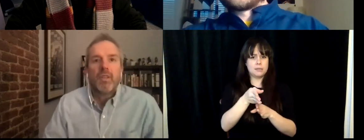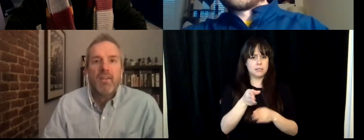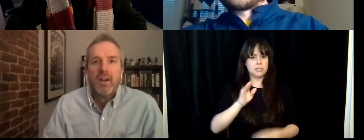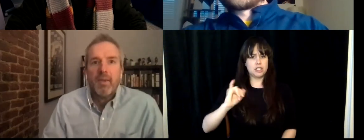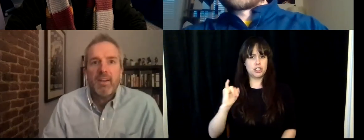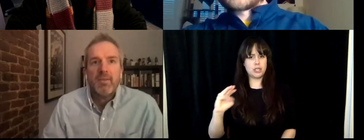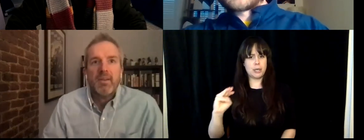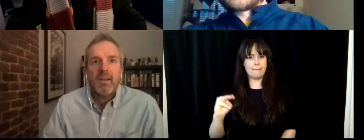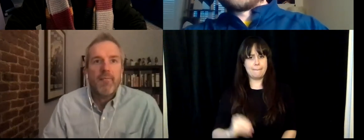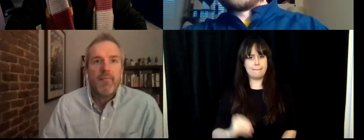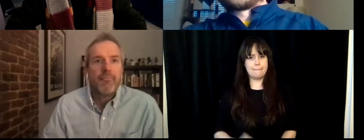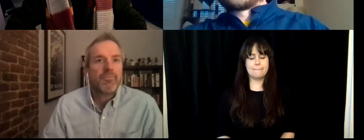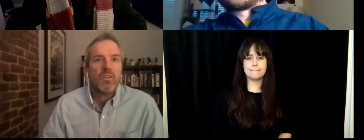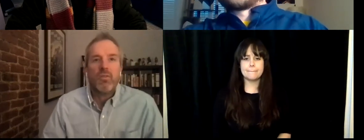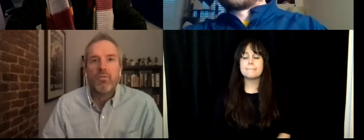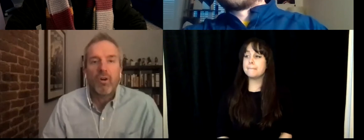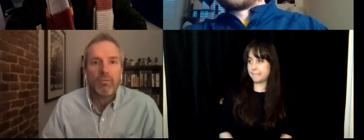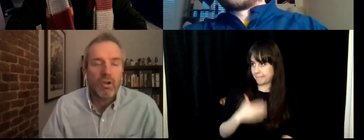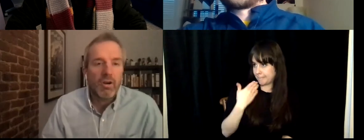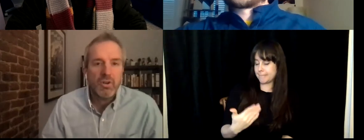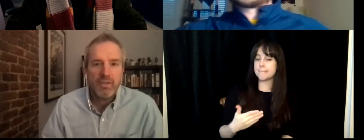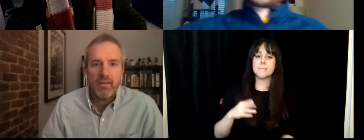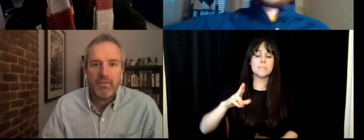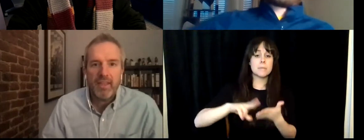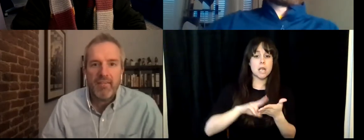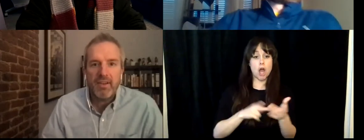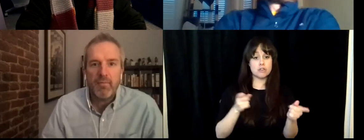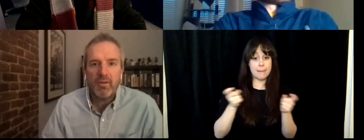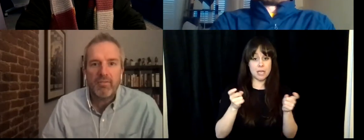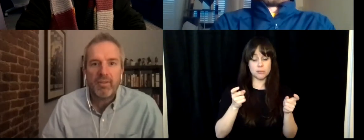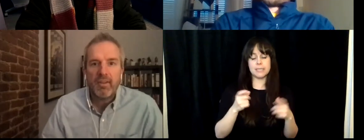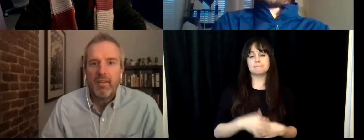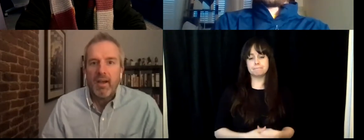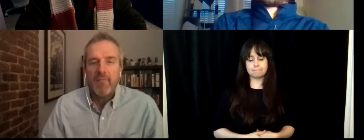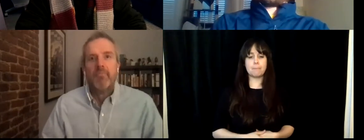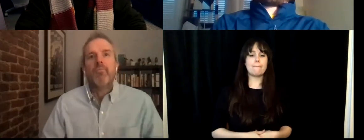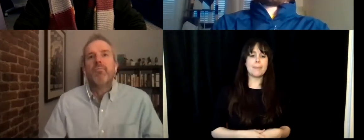So with contract management, for large hotels, they have a number of